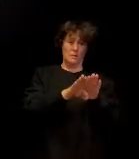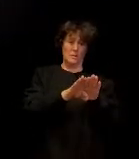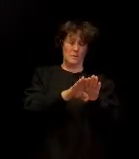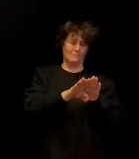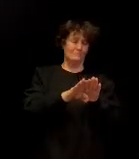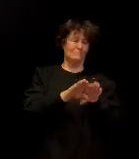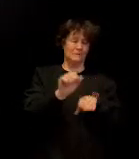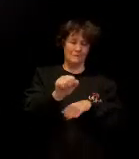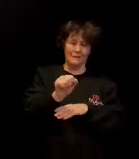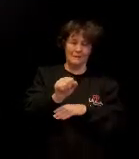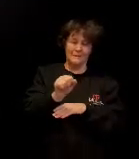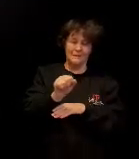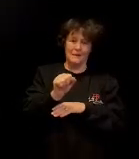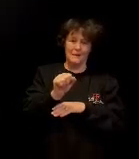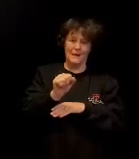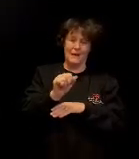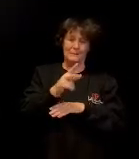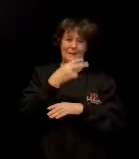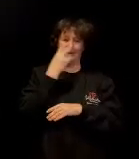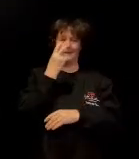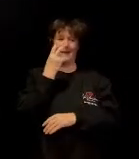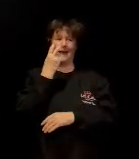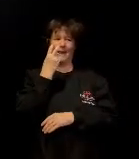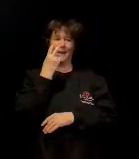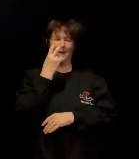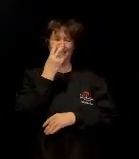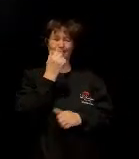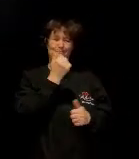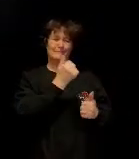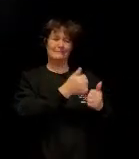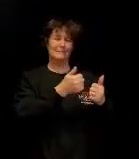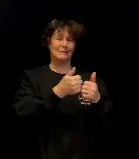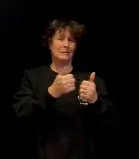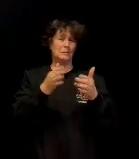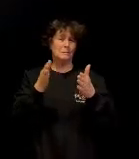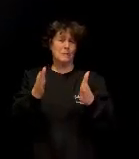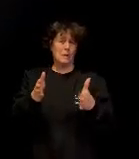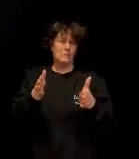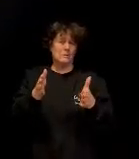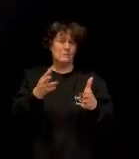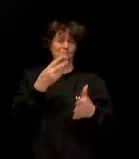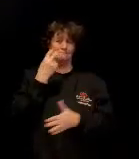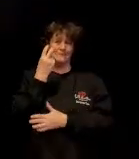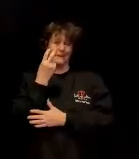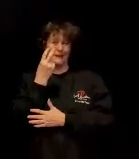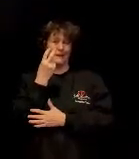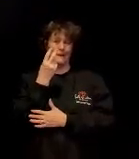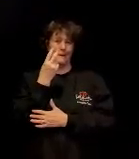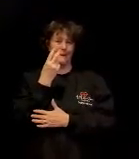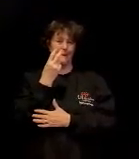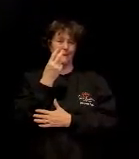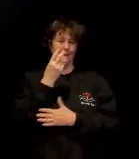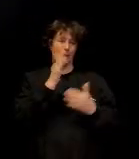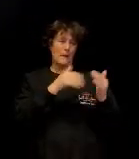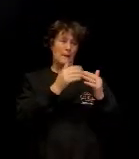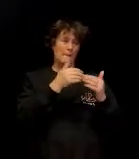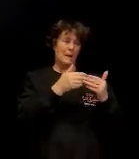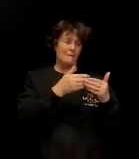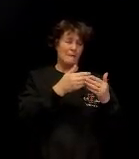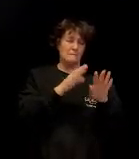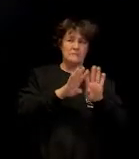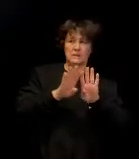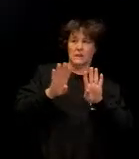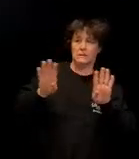closed off. It's, you know, we become skeptical towards each other. we build bigger fences, higher